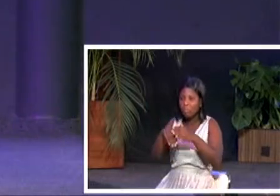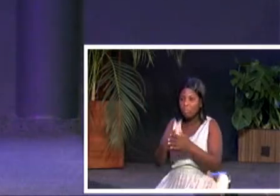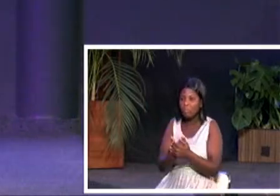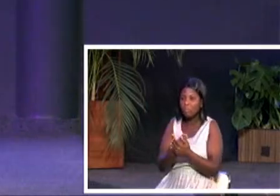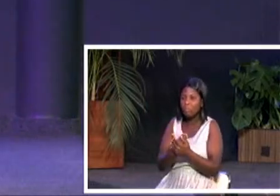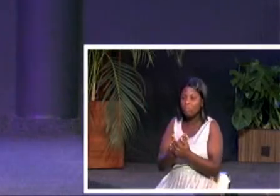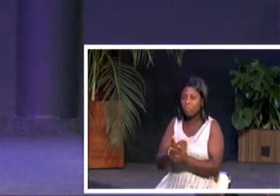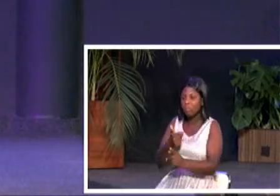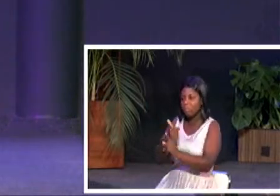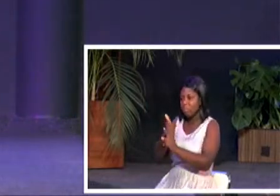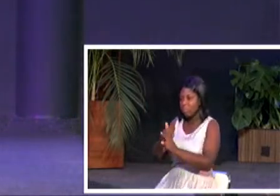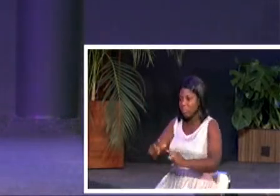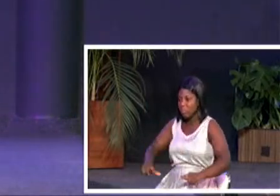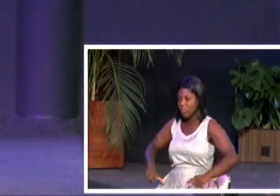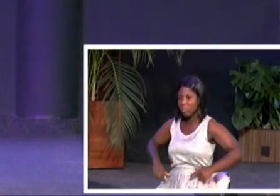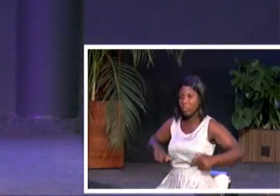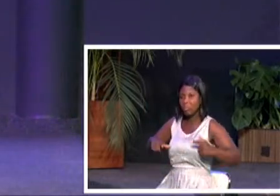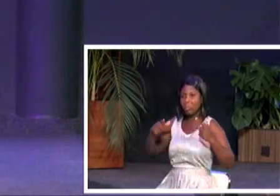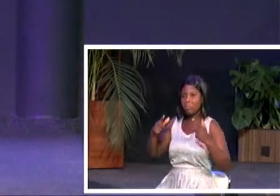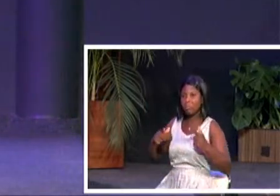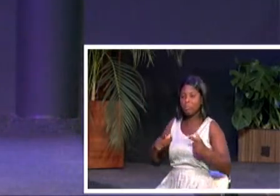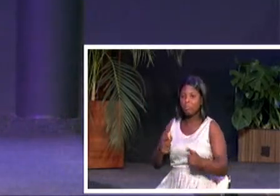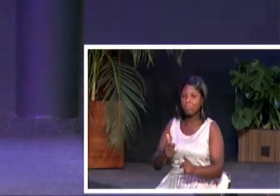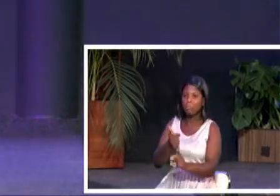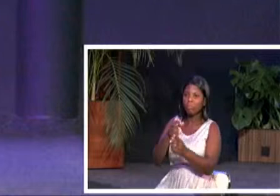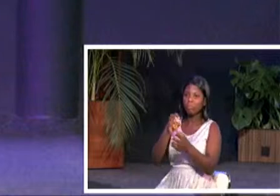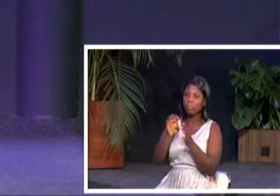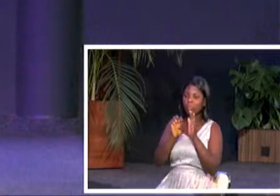impacting other people beyond them.